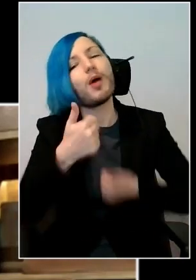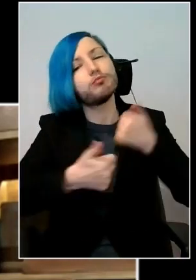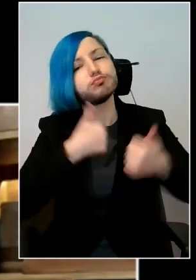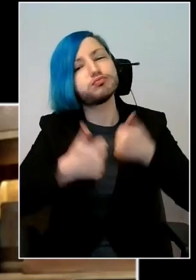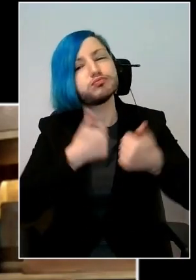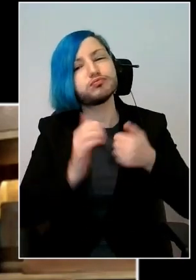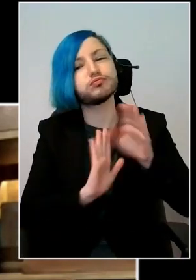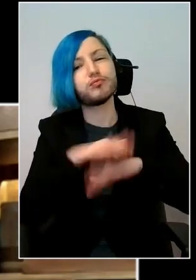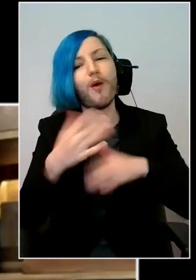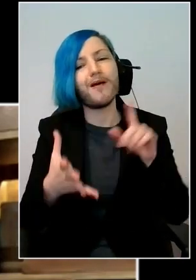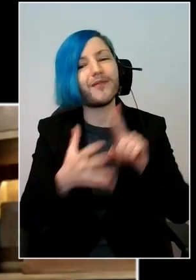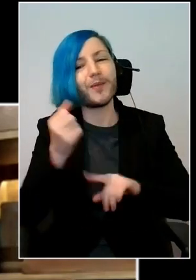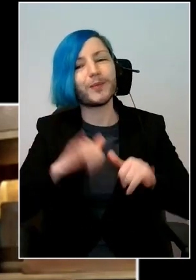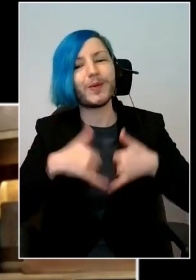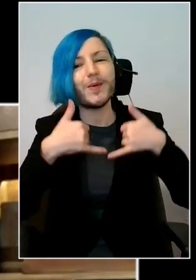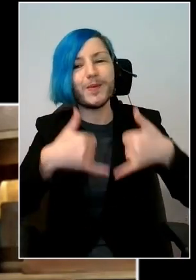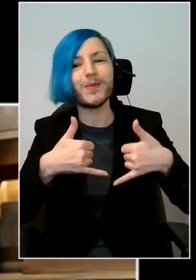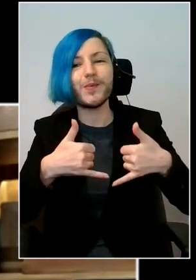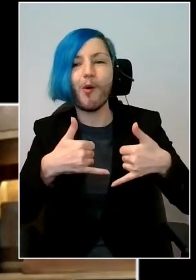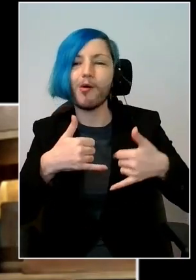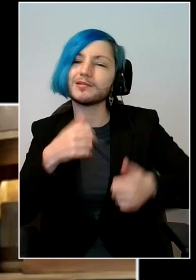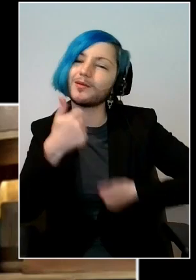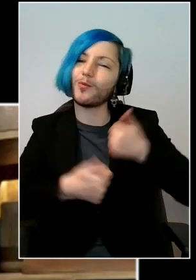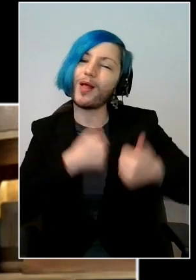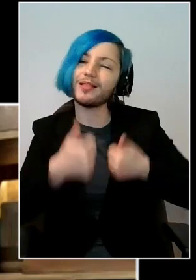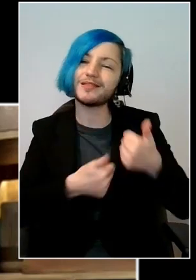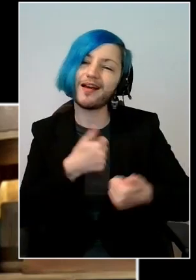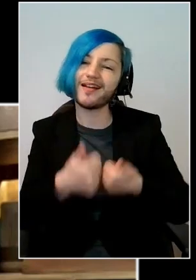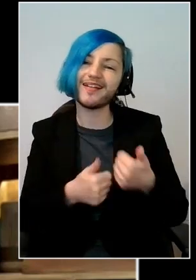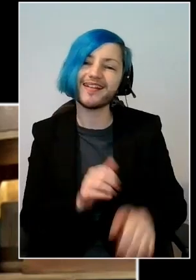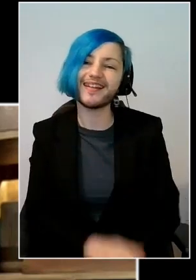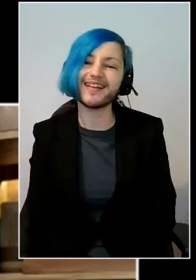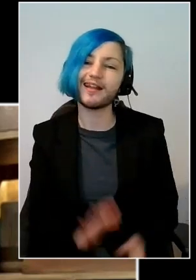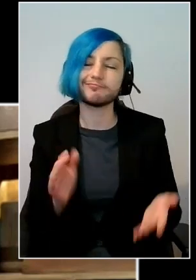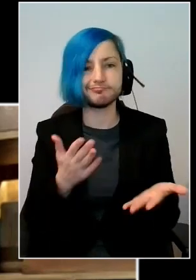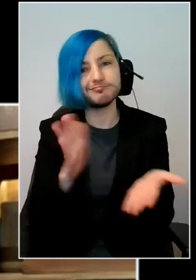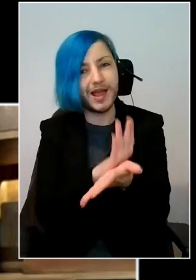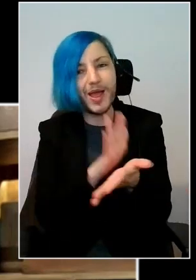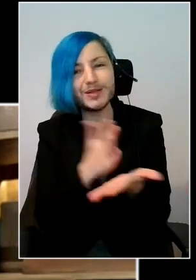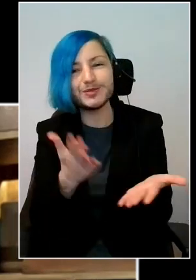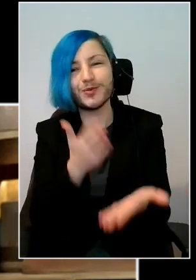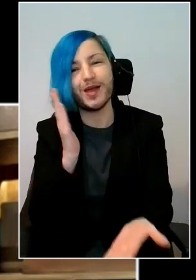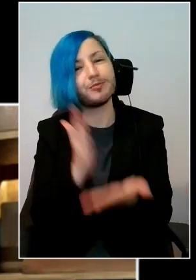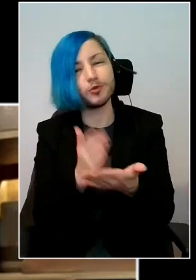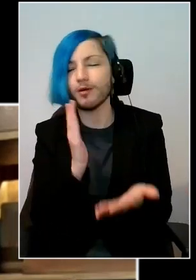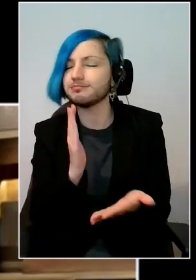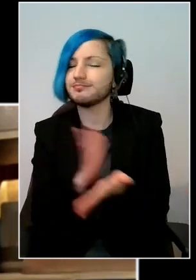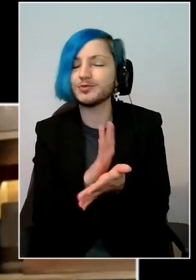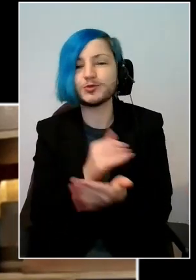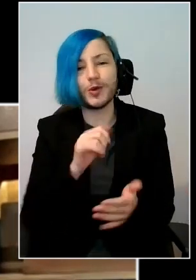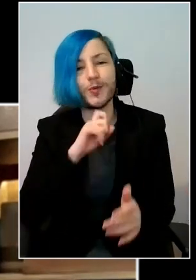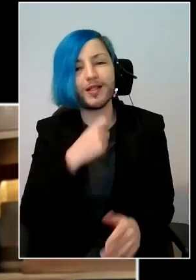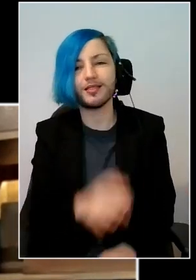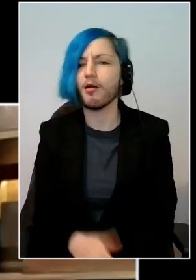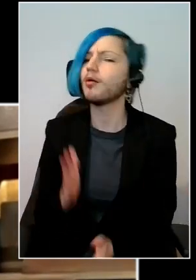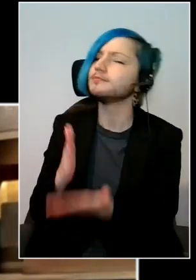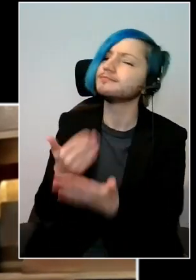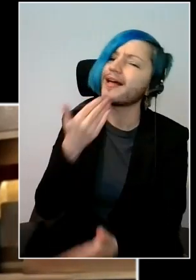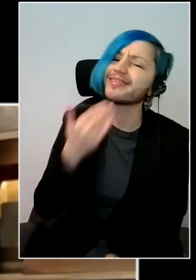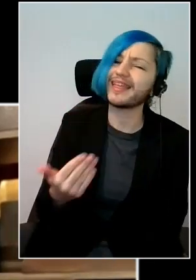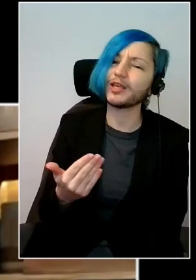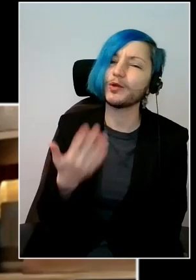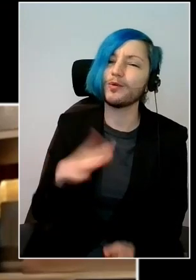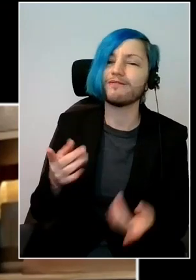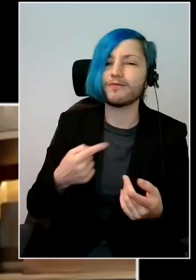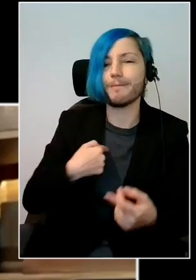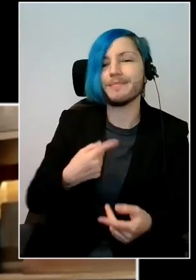award, and well done, and enjoy it. I'm sure you will. Well, thank you very much on behalf of all of the team. Really